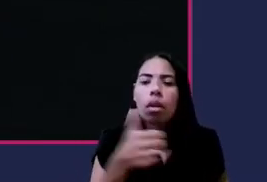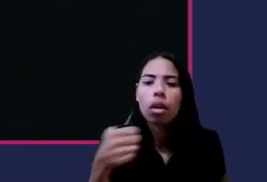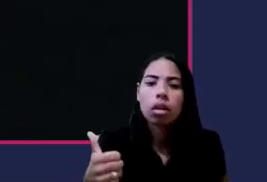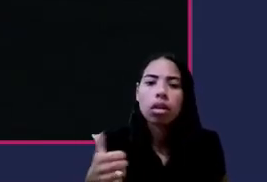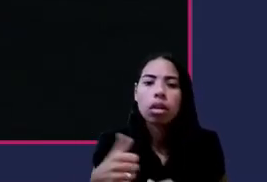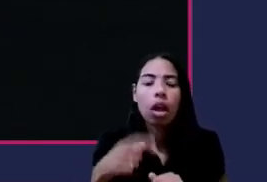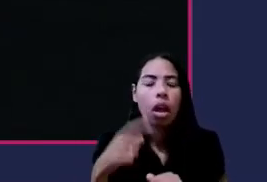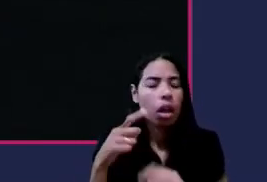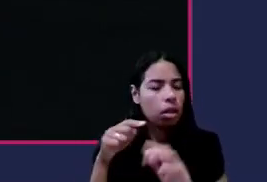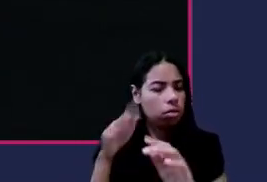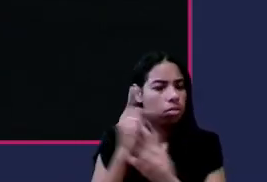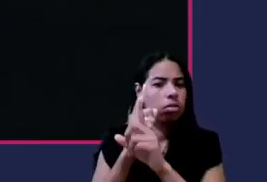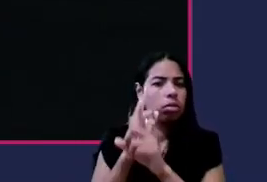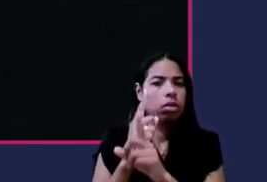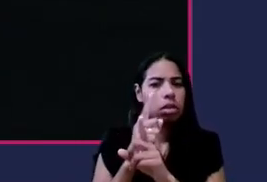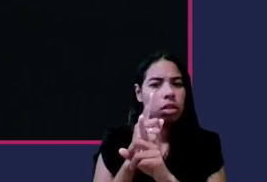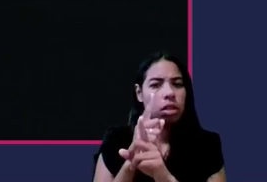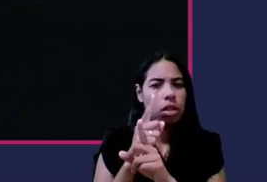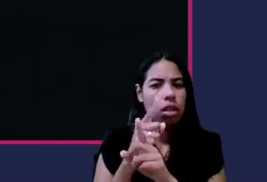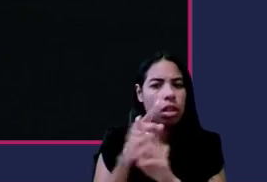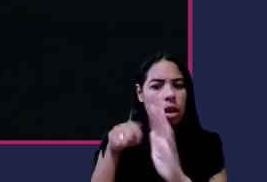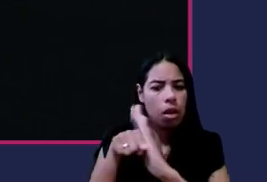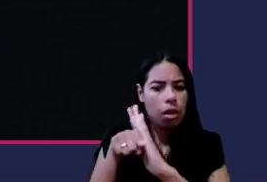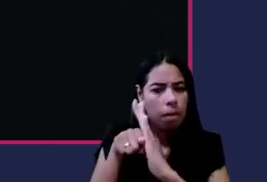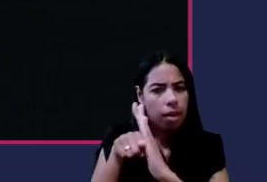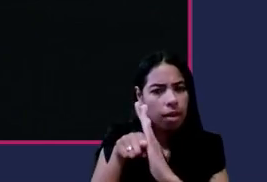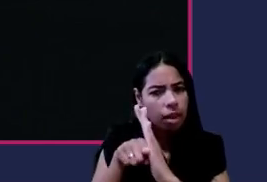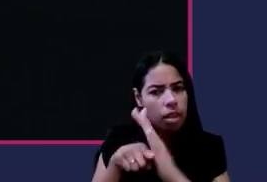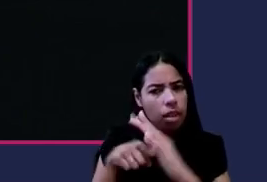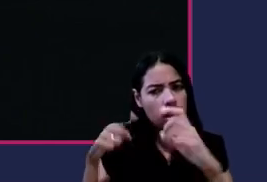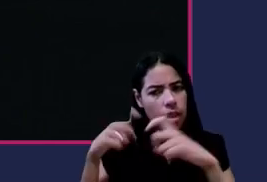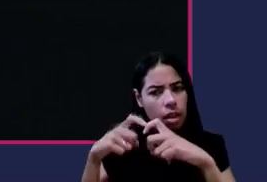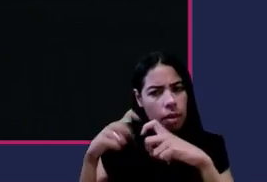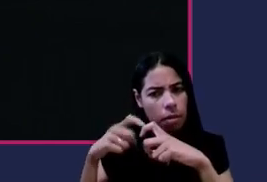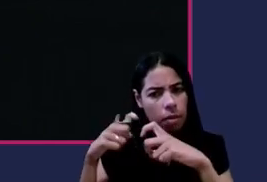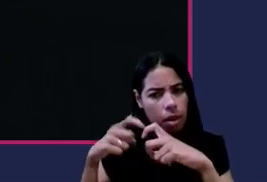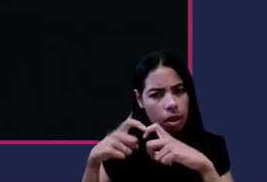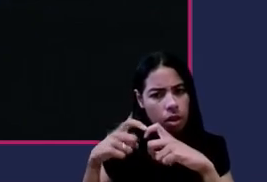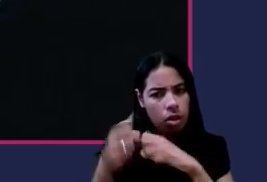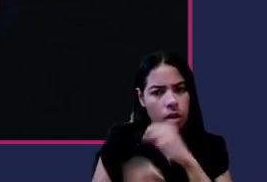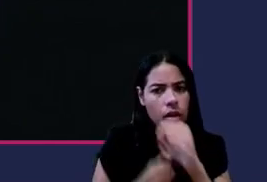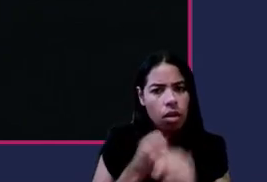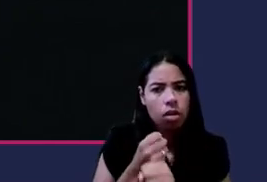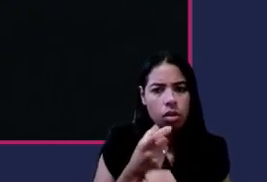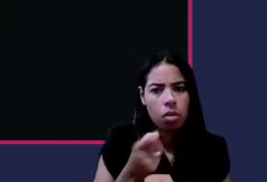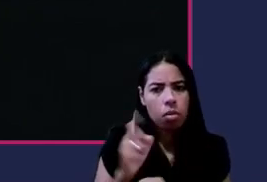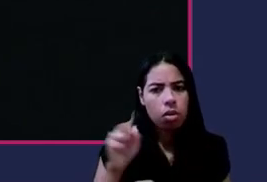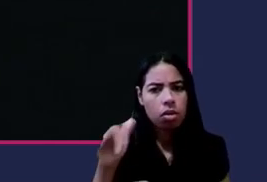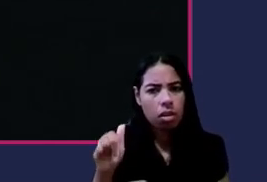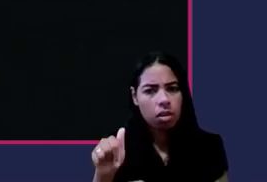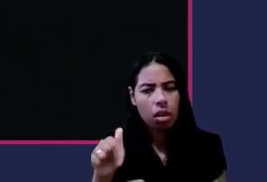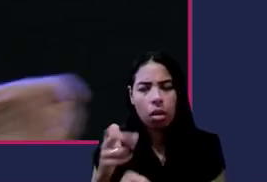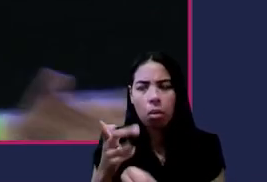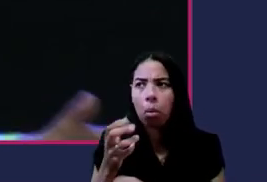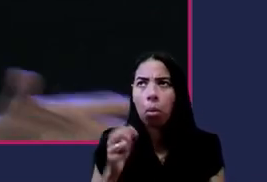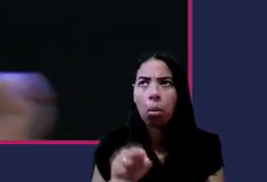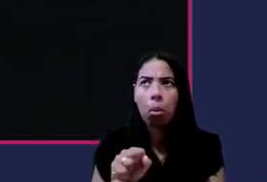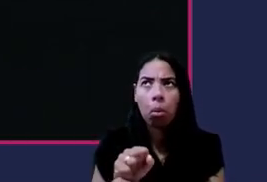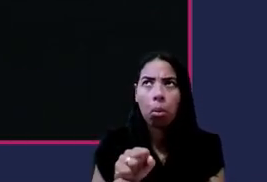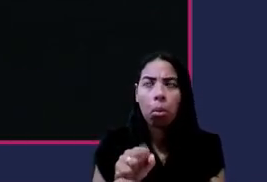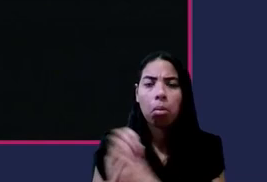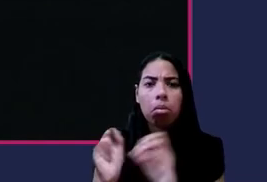And I saw one of those projects, clinical research from Ana